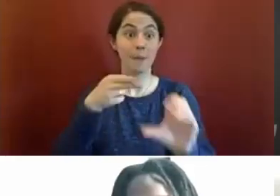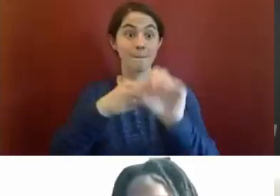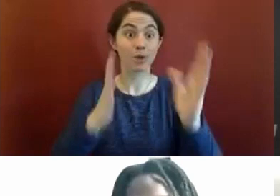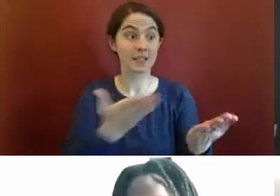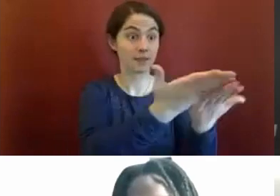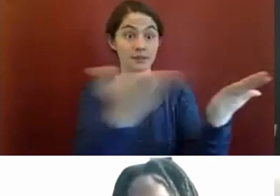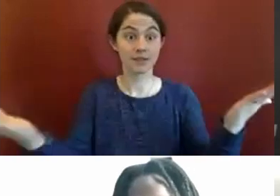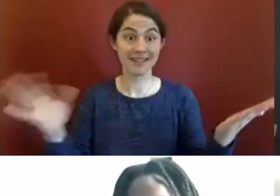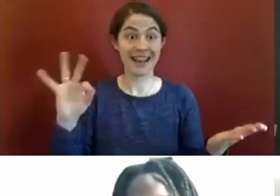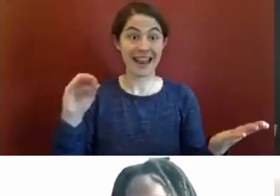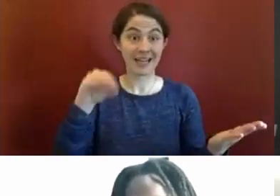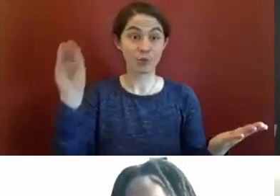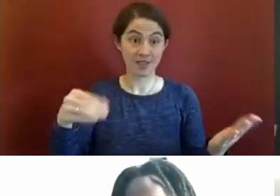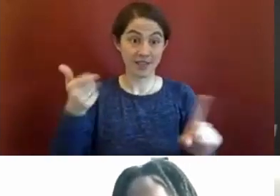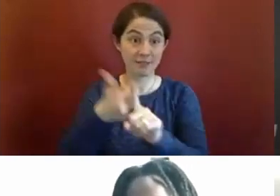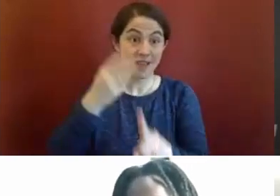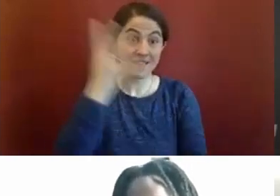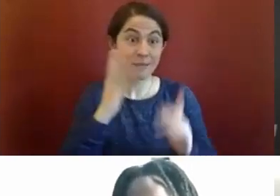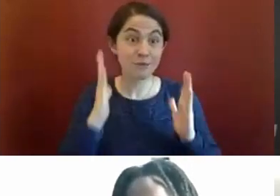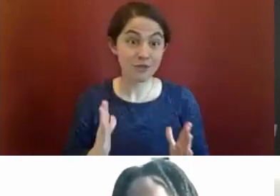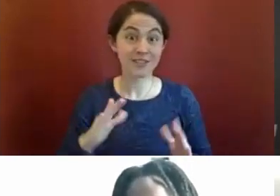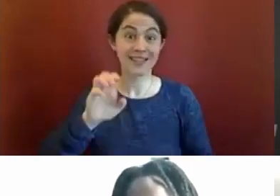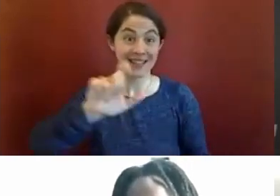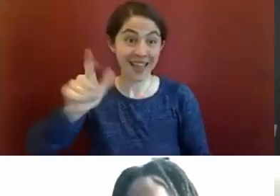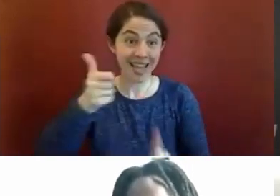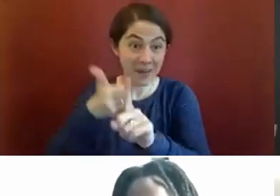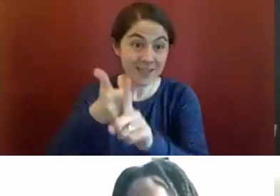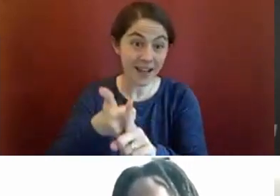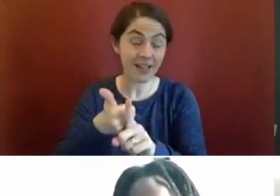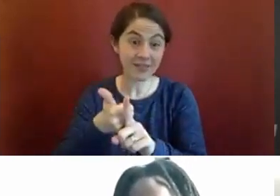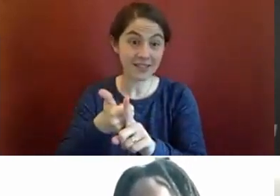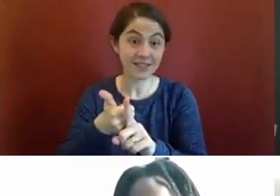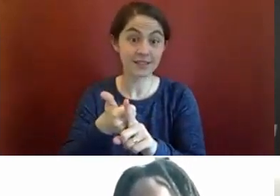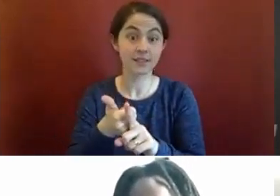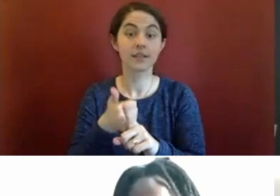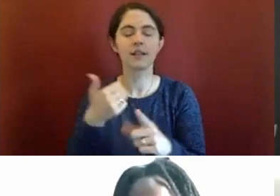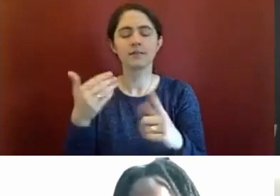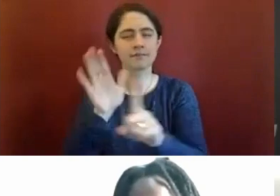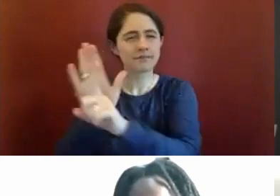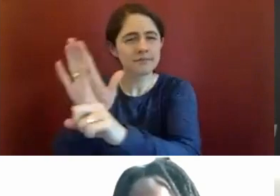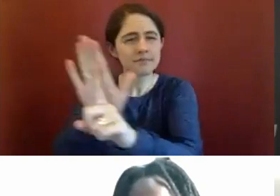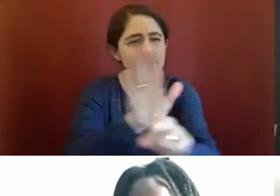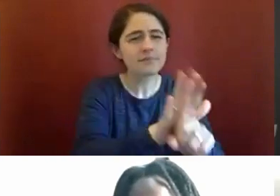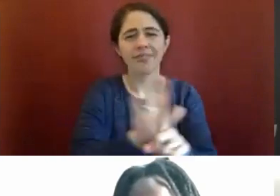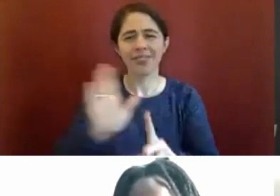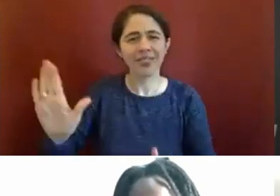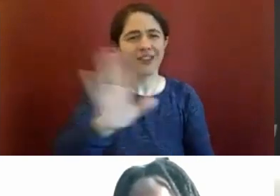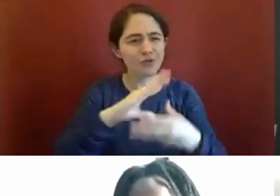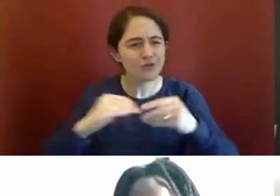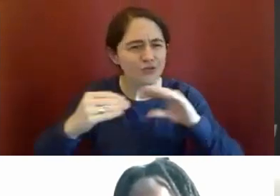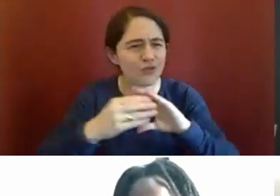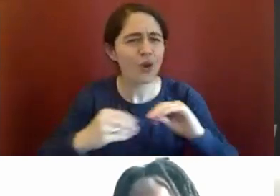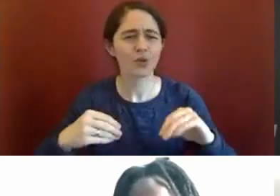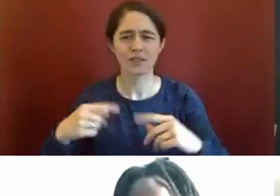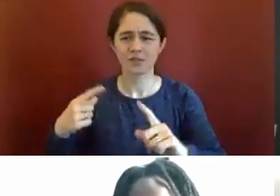are immigrants or English learners themselves, and who have stories about how hard